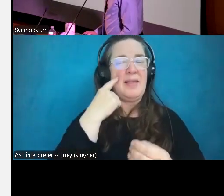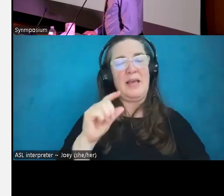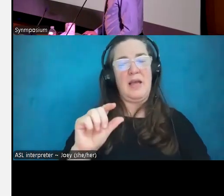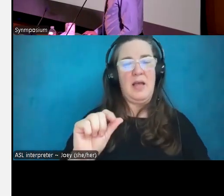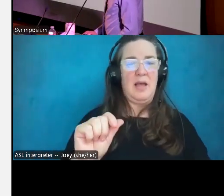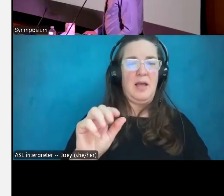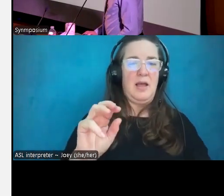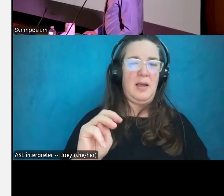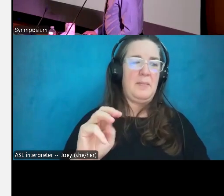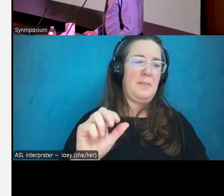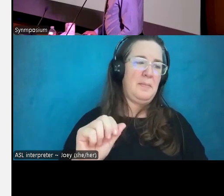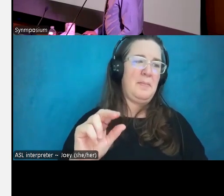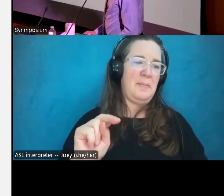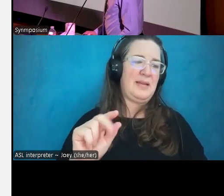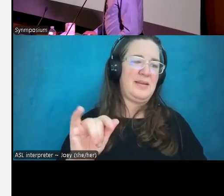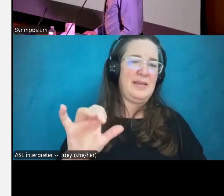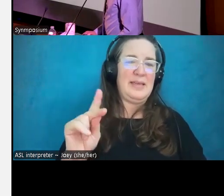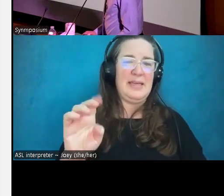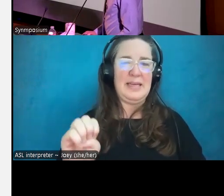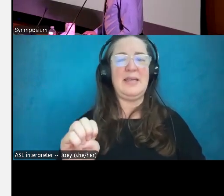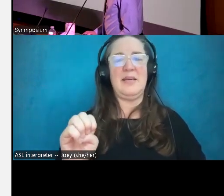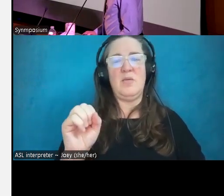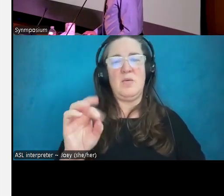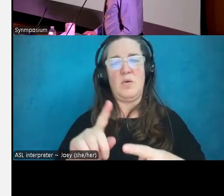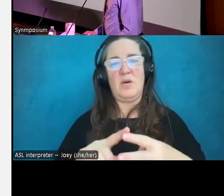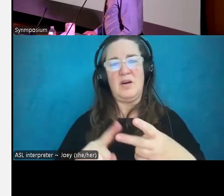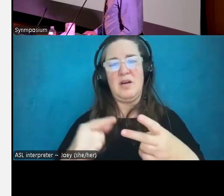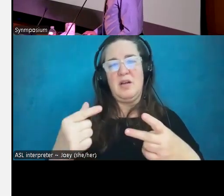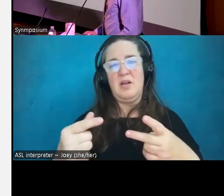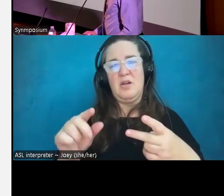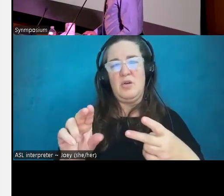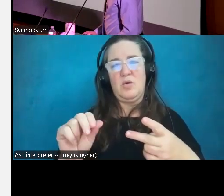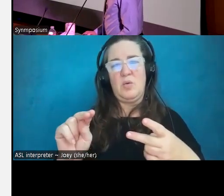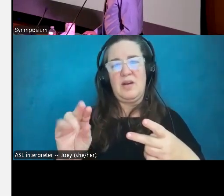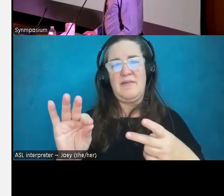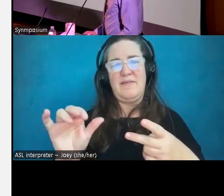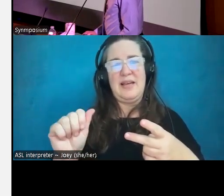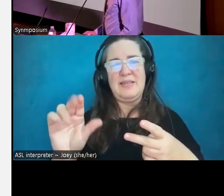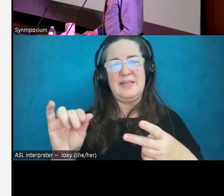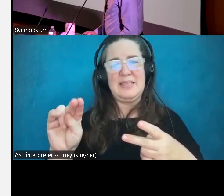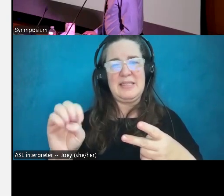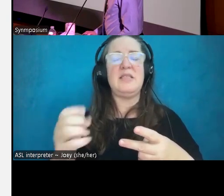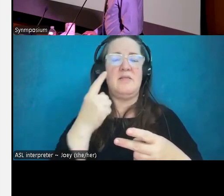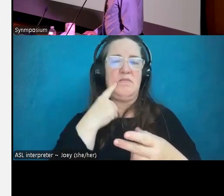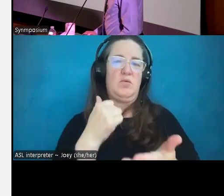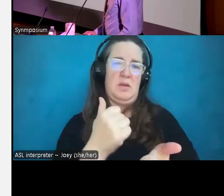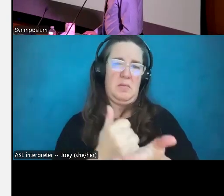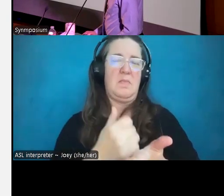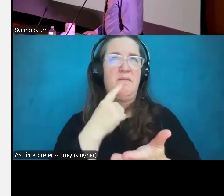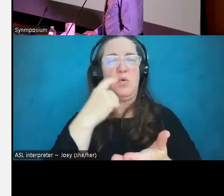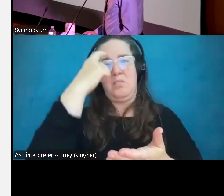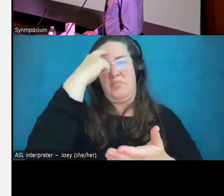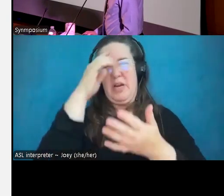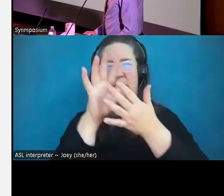to try for brain fog, and then donepezil occasionally. And if the fatigue symptoms are more prominent, I